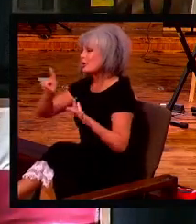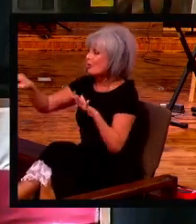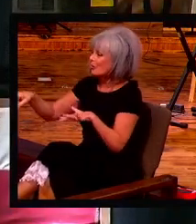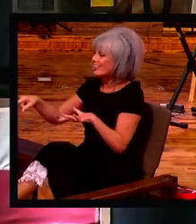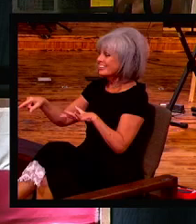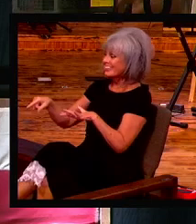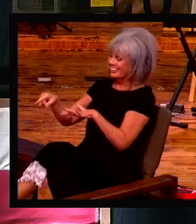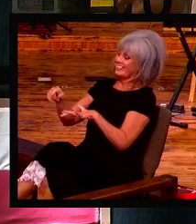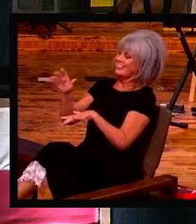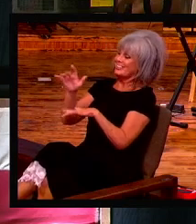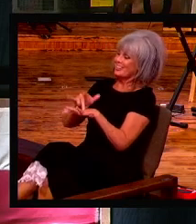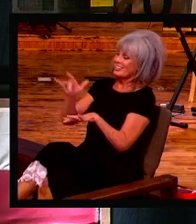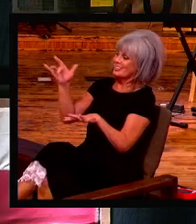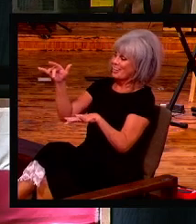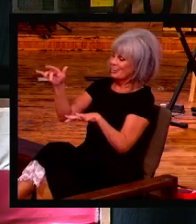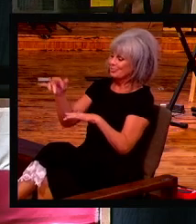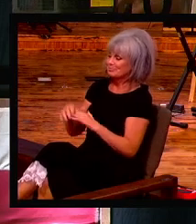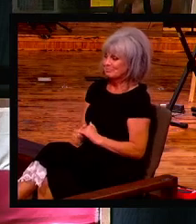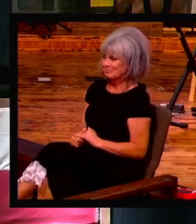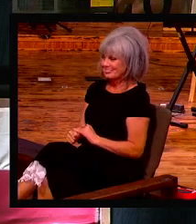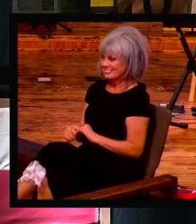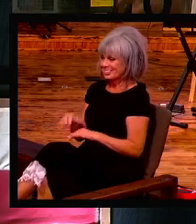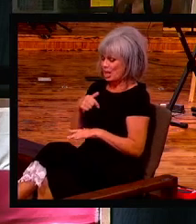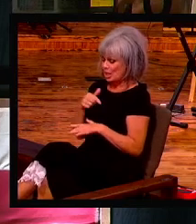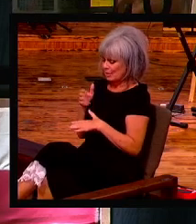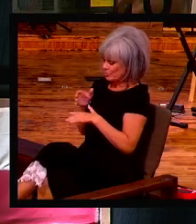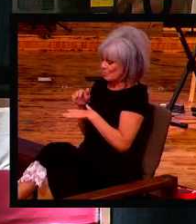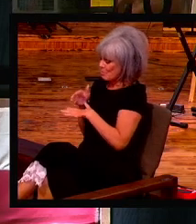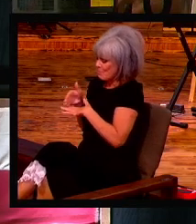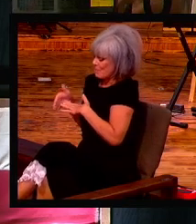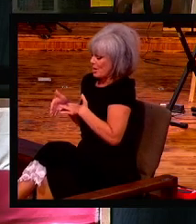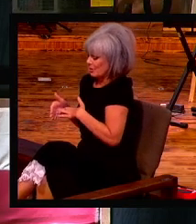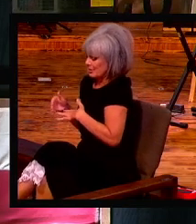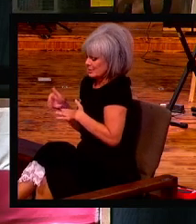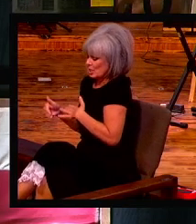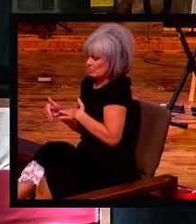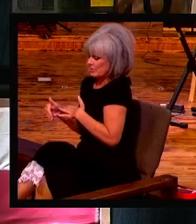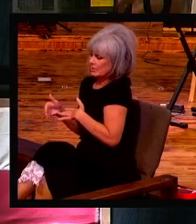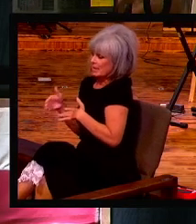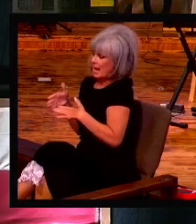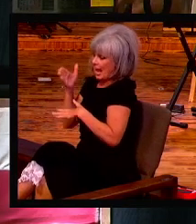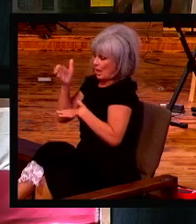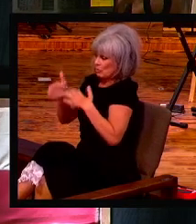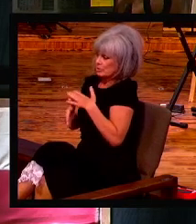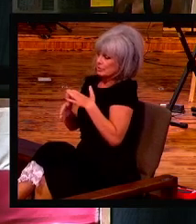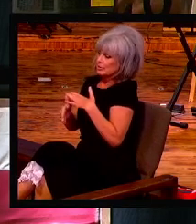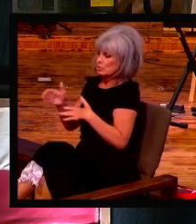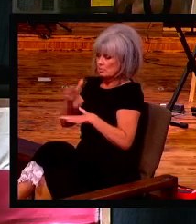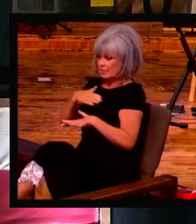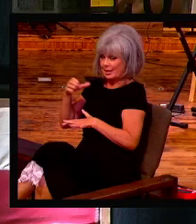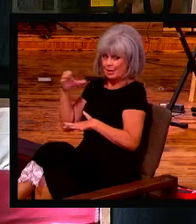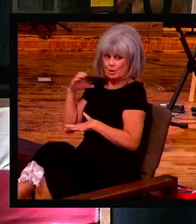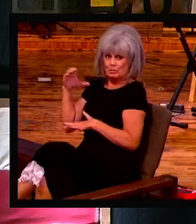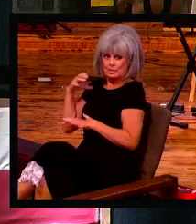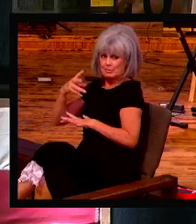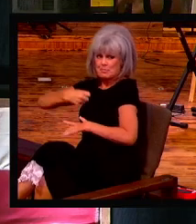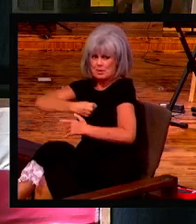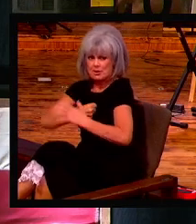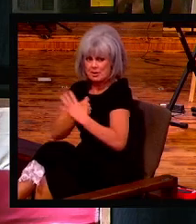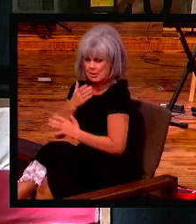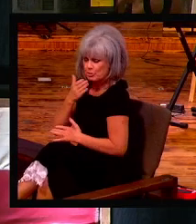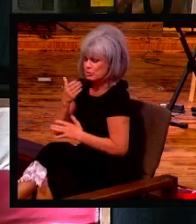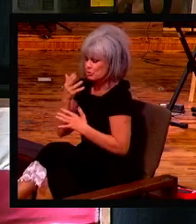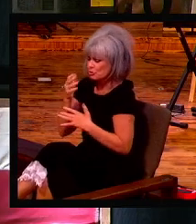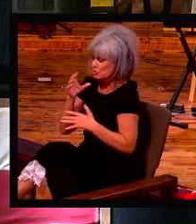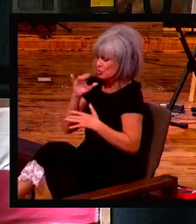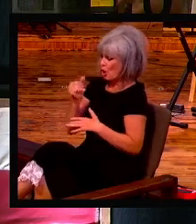Let's go. And man, I barely stepped out of bounds. My coach at the time gave me this big bear hug and said, I'm so proud of you. Good job. And next thing you